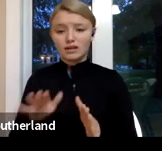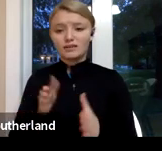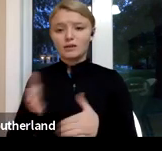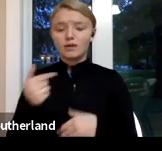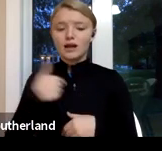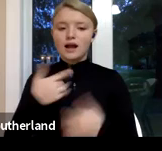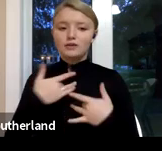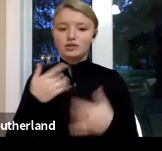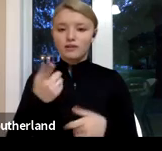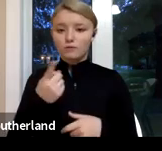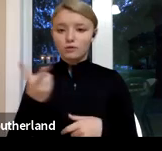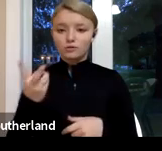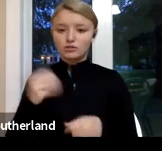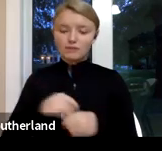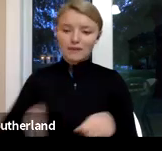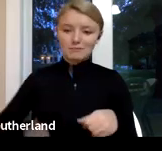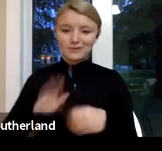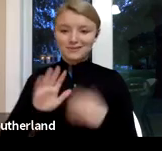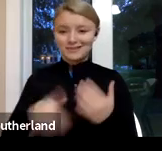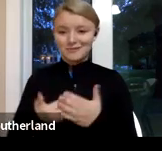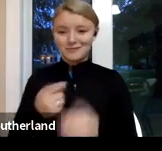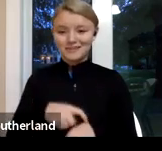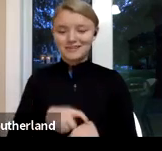one or two in my purse at all times.